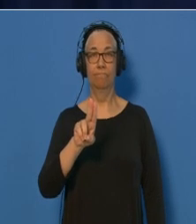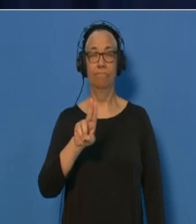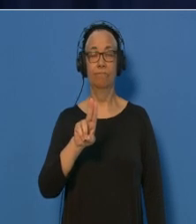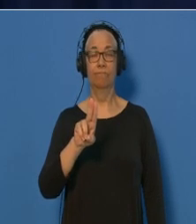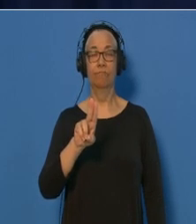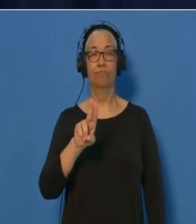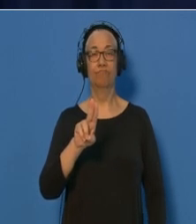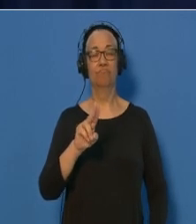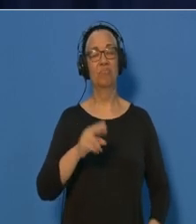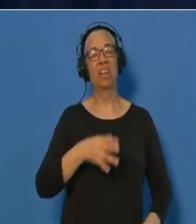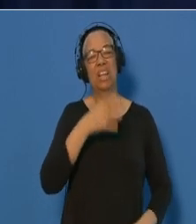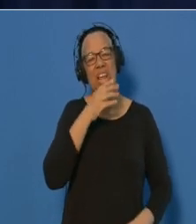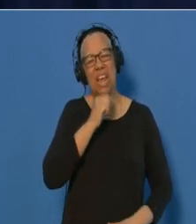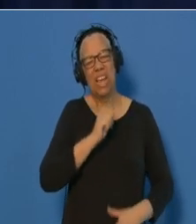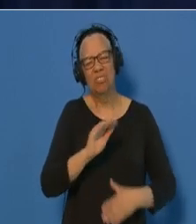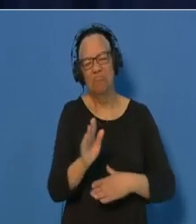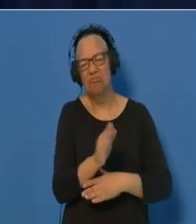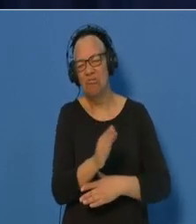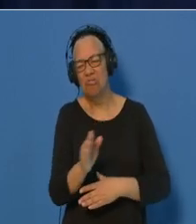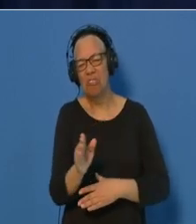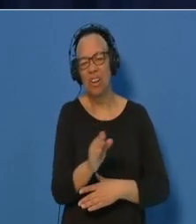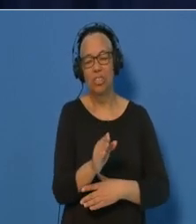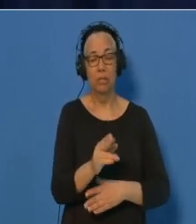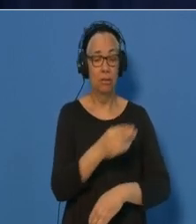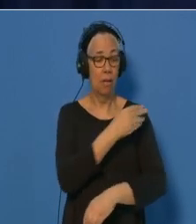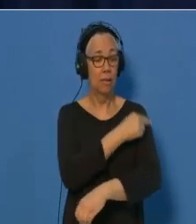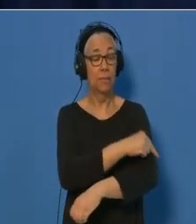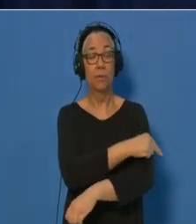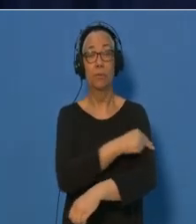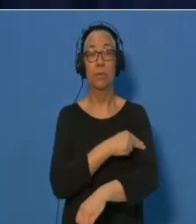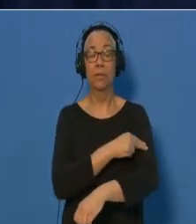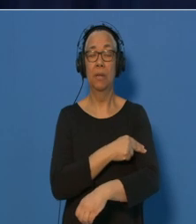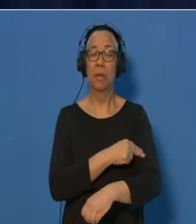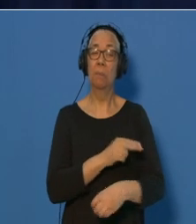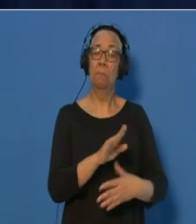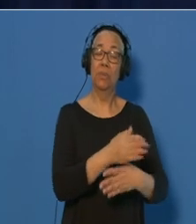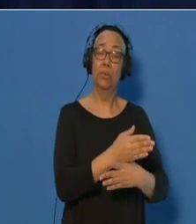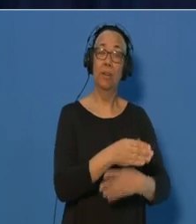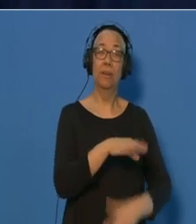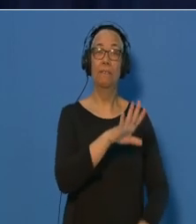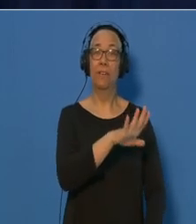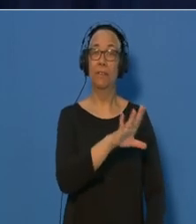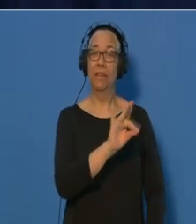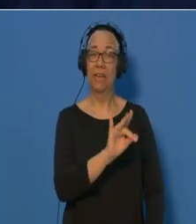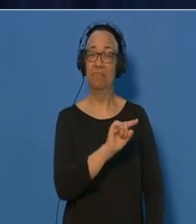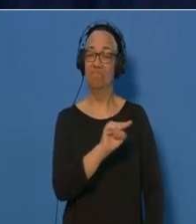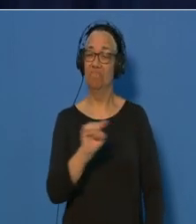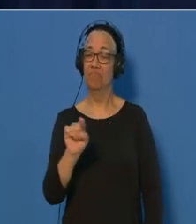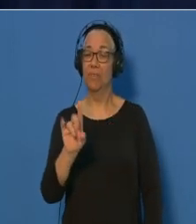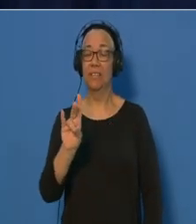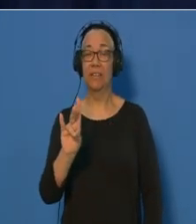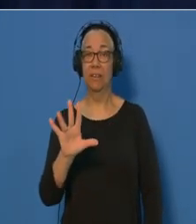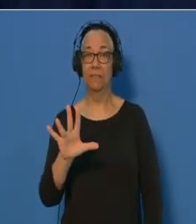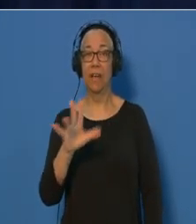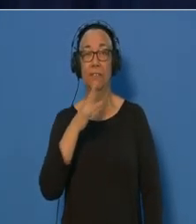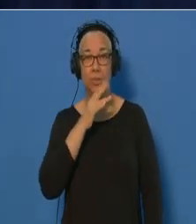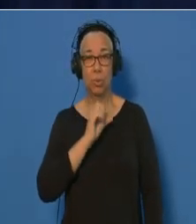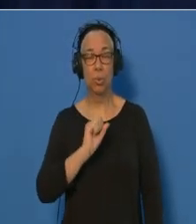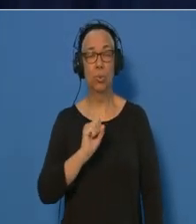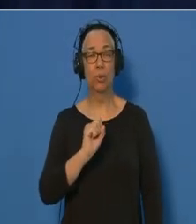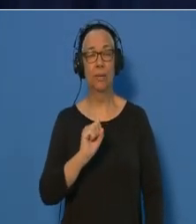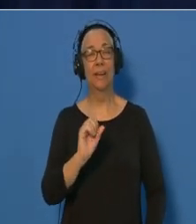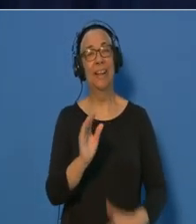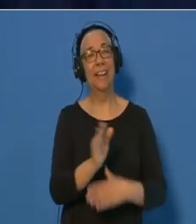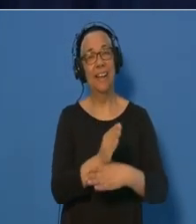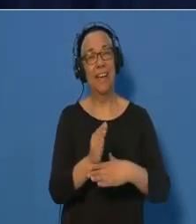The range of ages for those persons hospitalized range between 58 years old and 75 years old, and the average